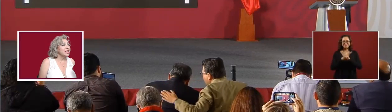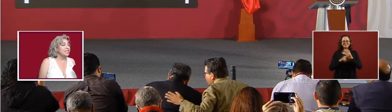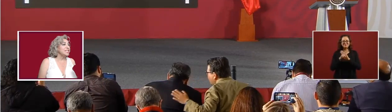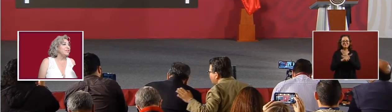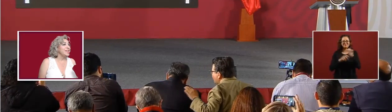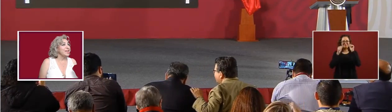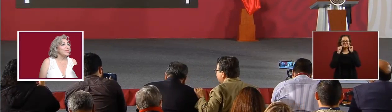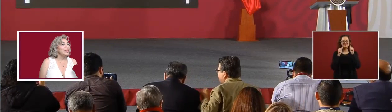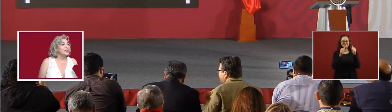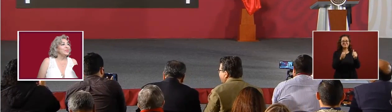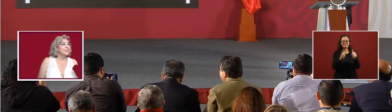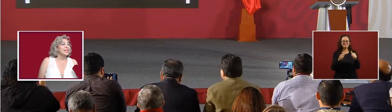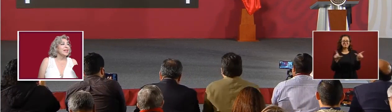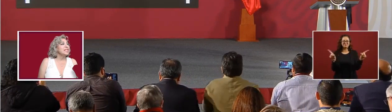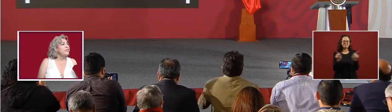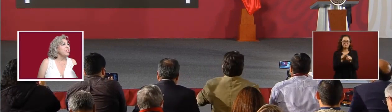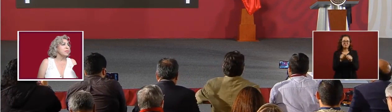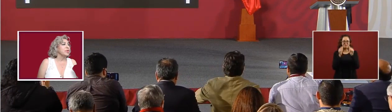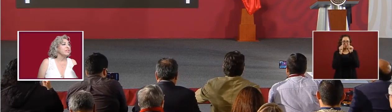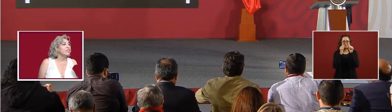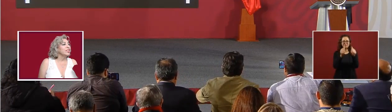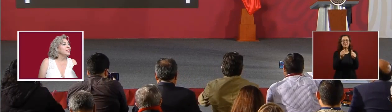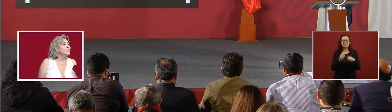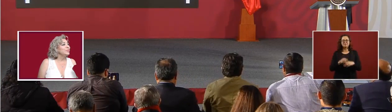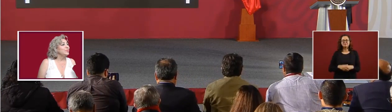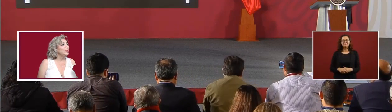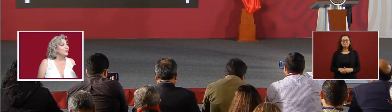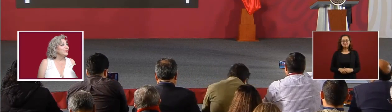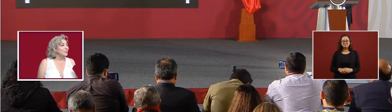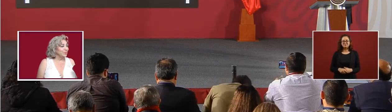take a look at this video it's very brief